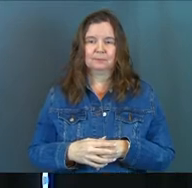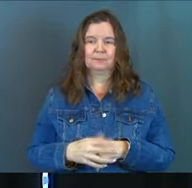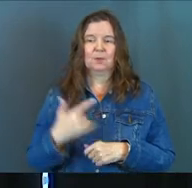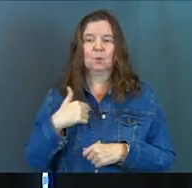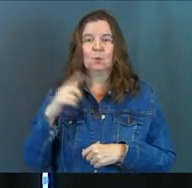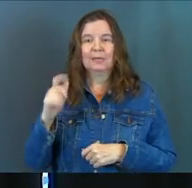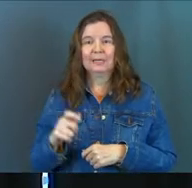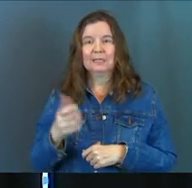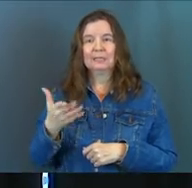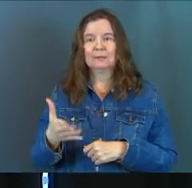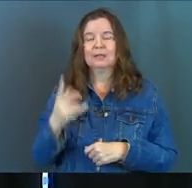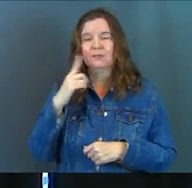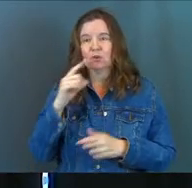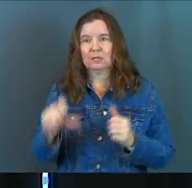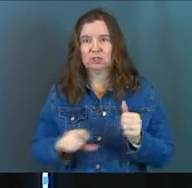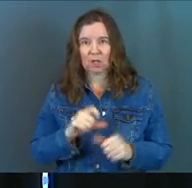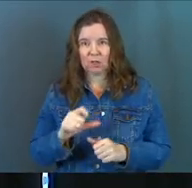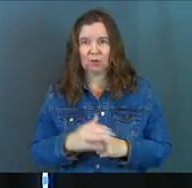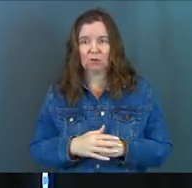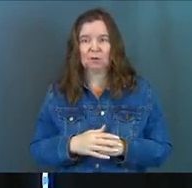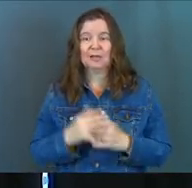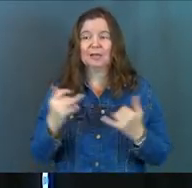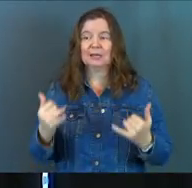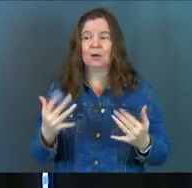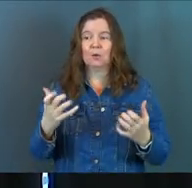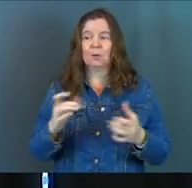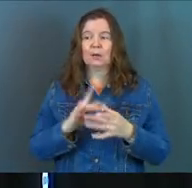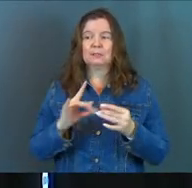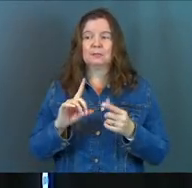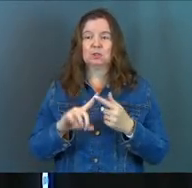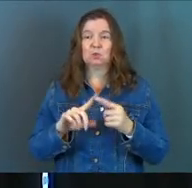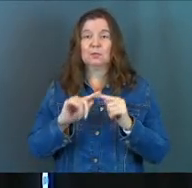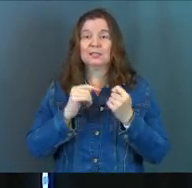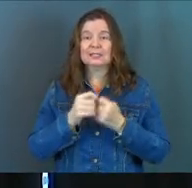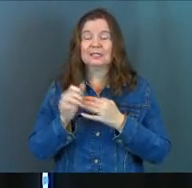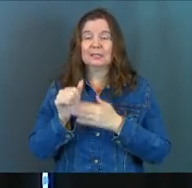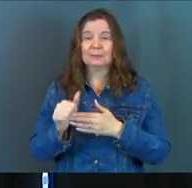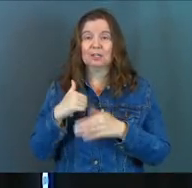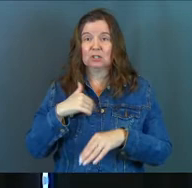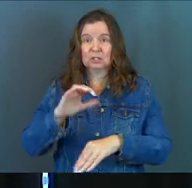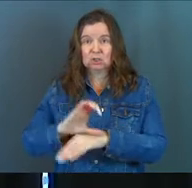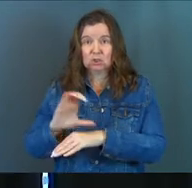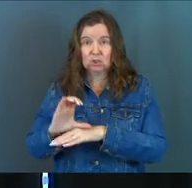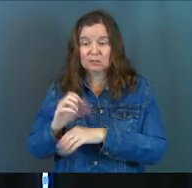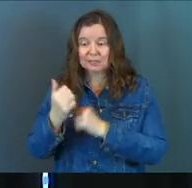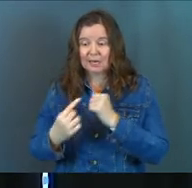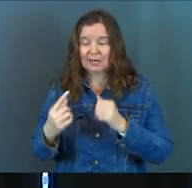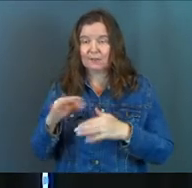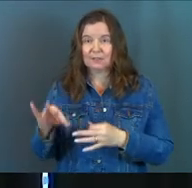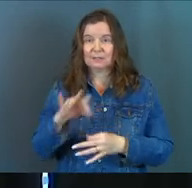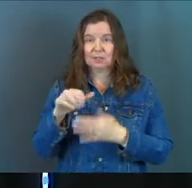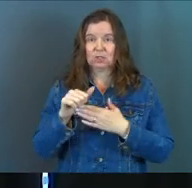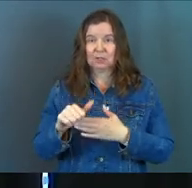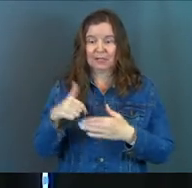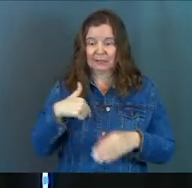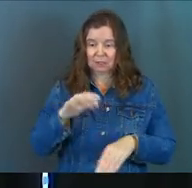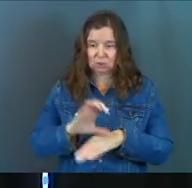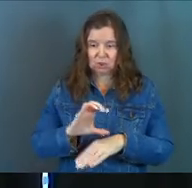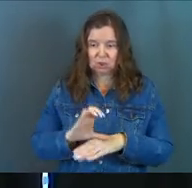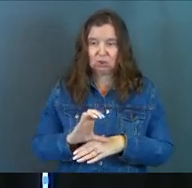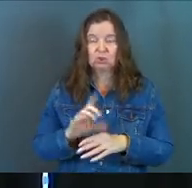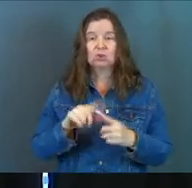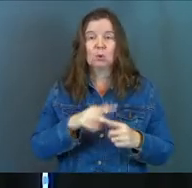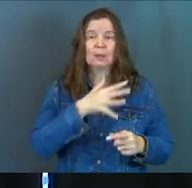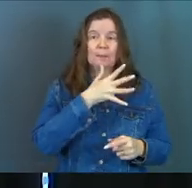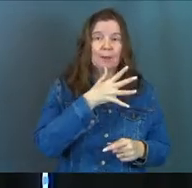So we need to be this for each other. And now I want to speak to the team leaders in this church, to any of the spiritual leaders in this church,